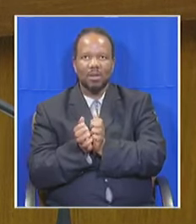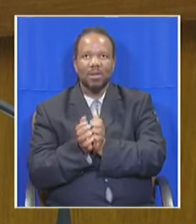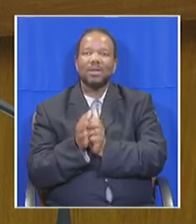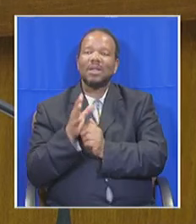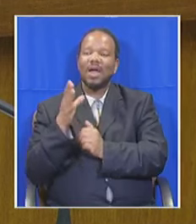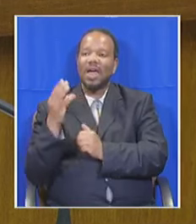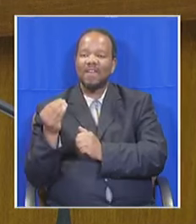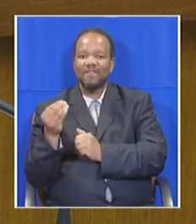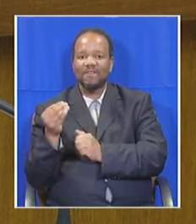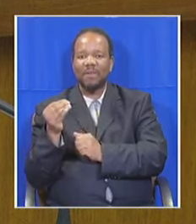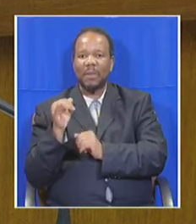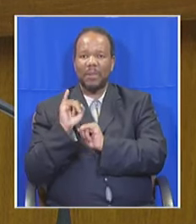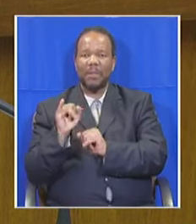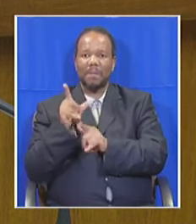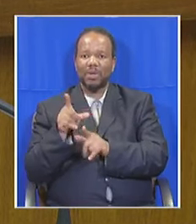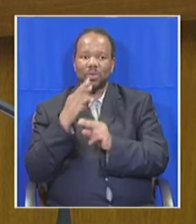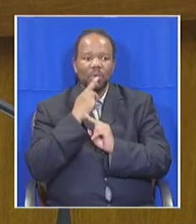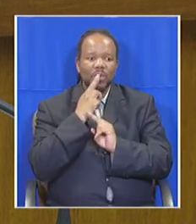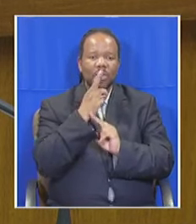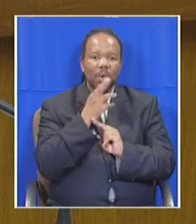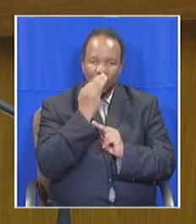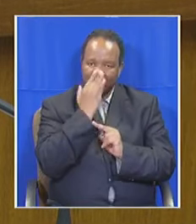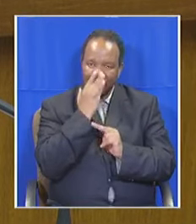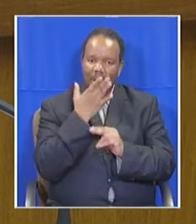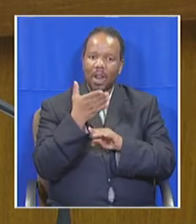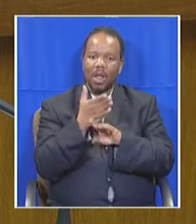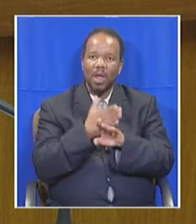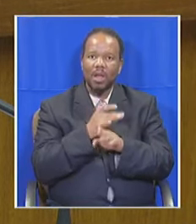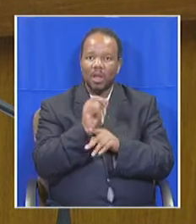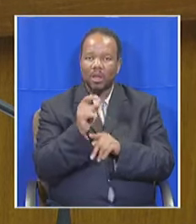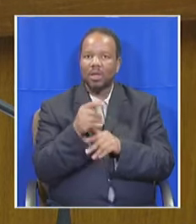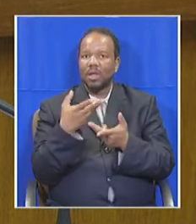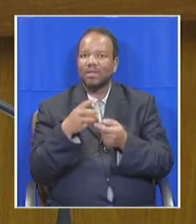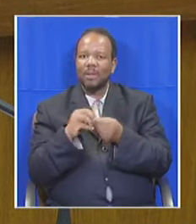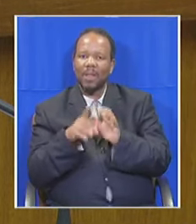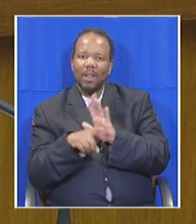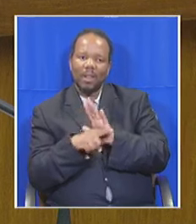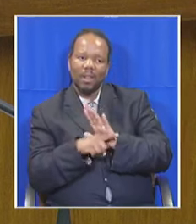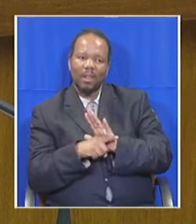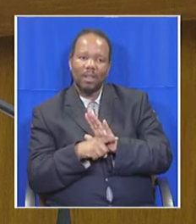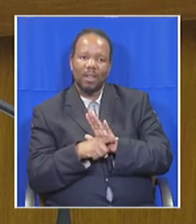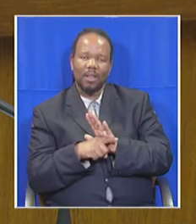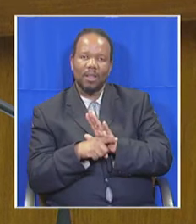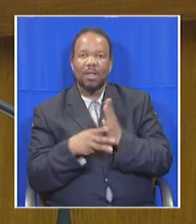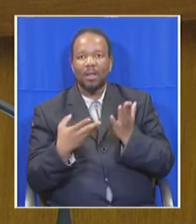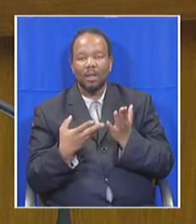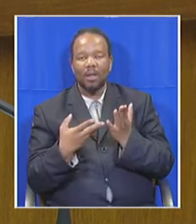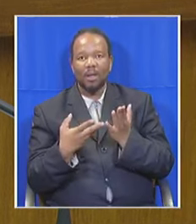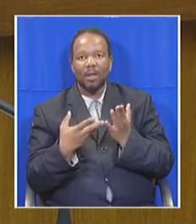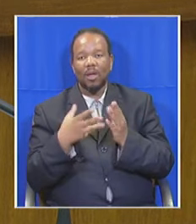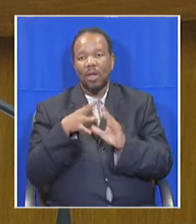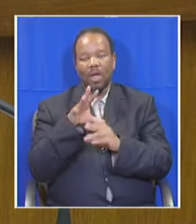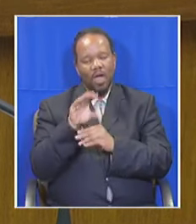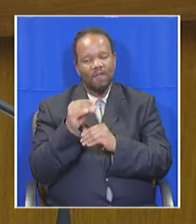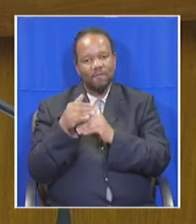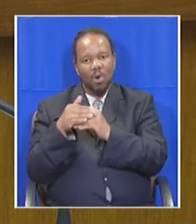potential whistleblowers. Our argument remains that the phrase ought reasonably to have known places an unduly a duty or potential